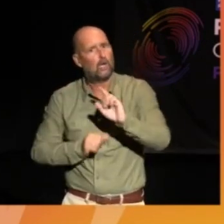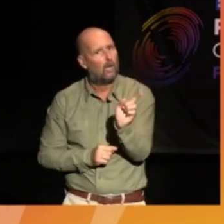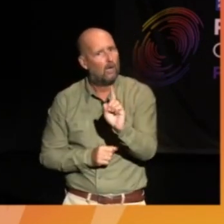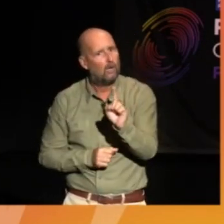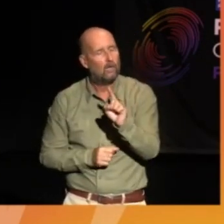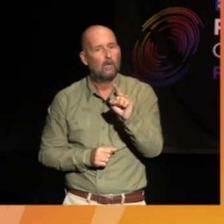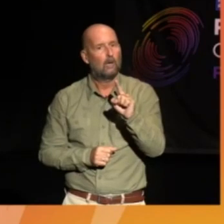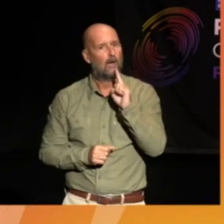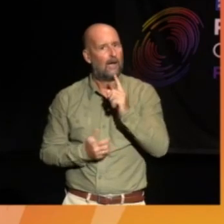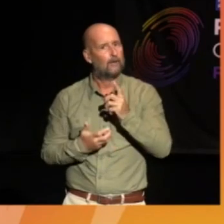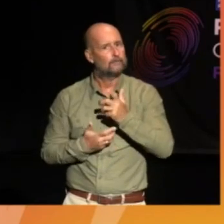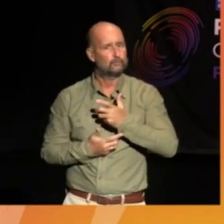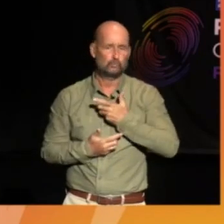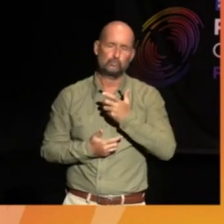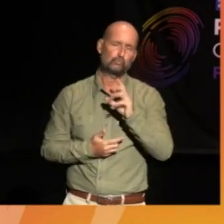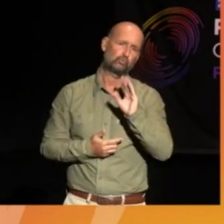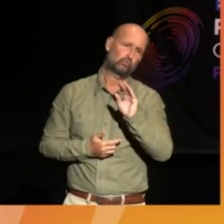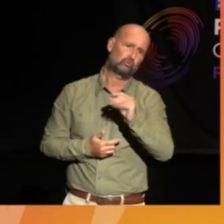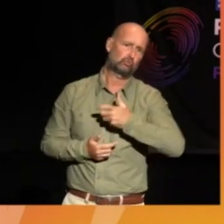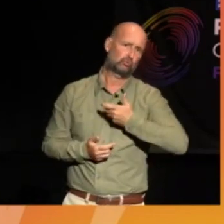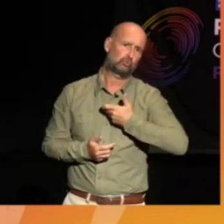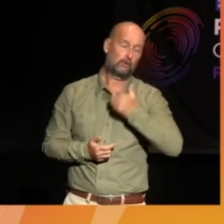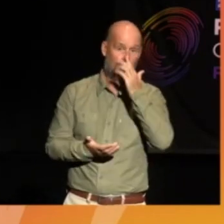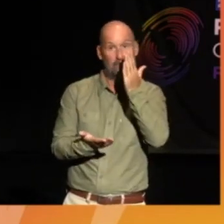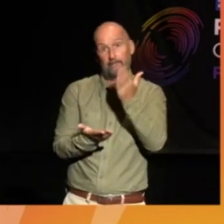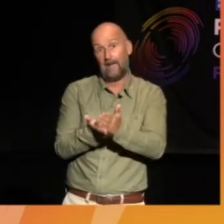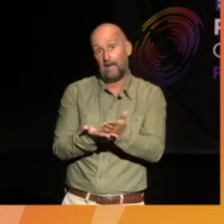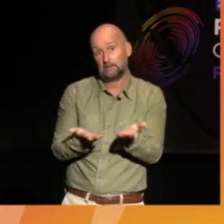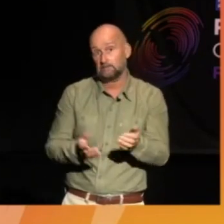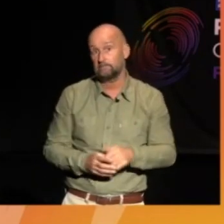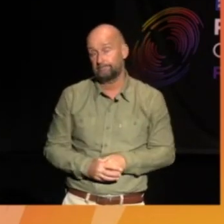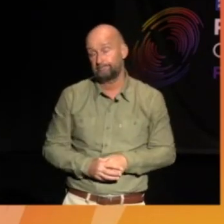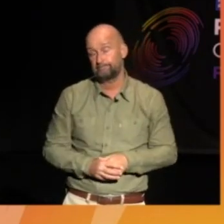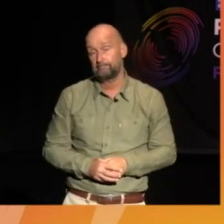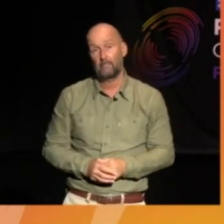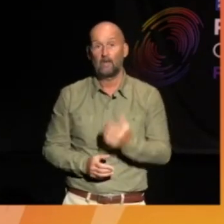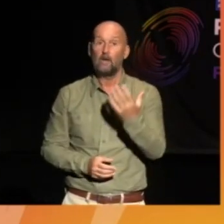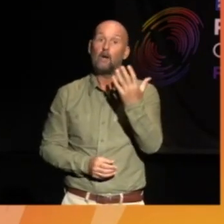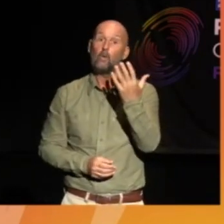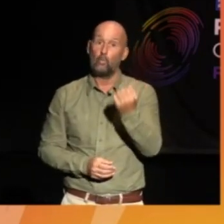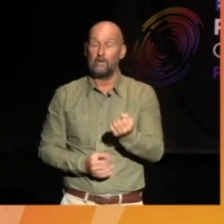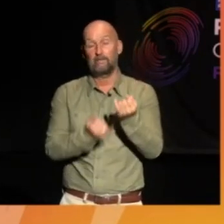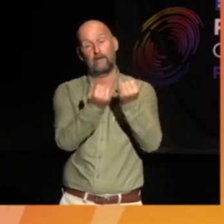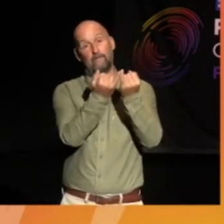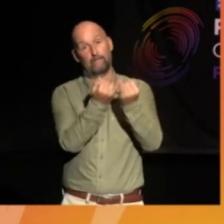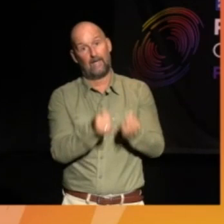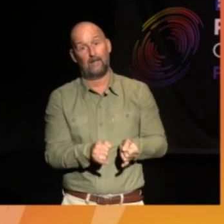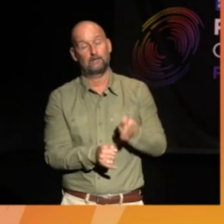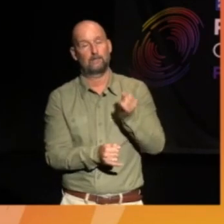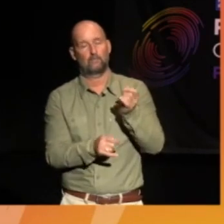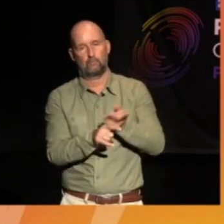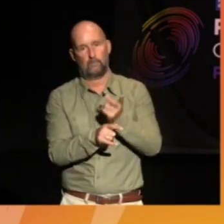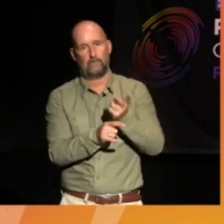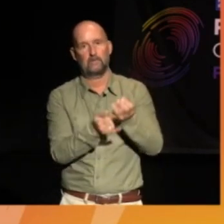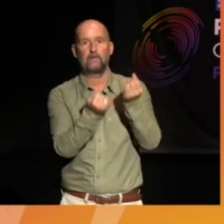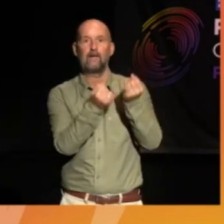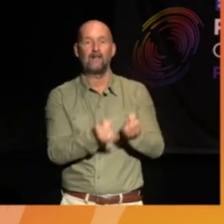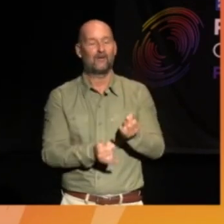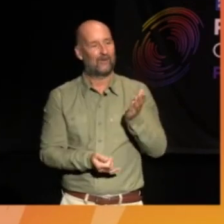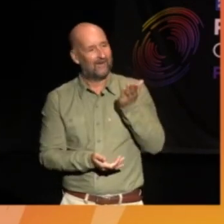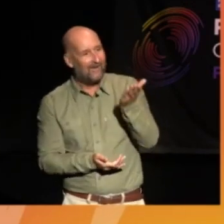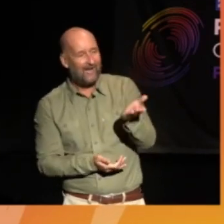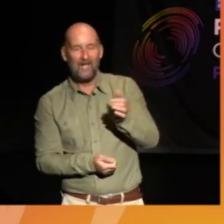blunt about it, but this is the fact that we have failed our children again and again. We keep on making false